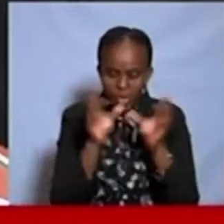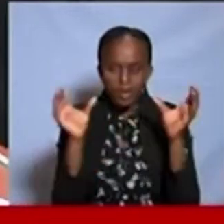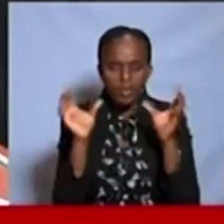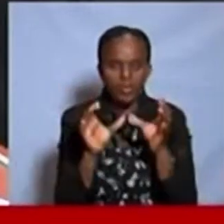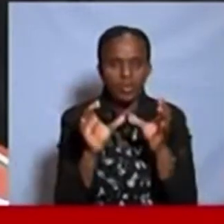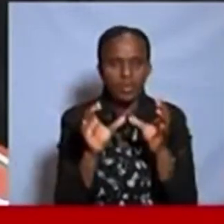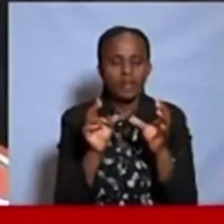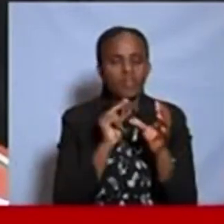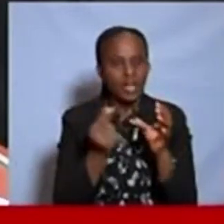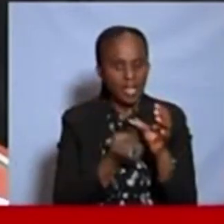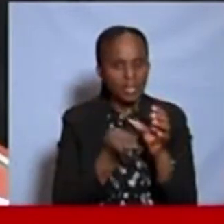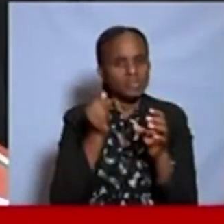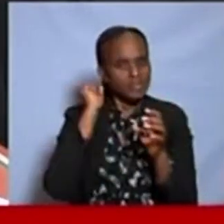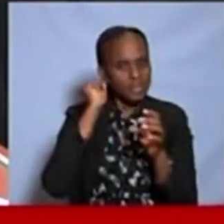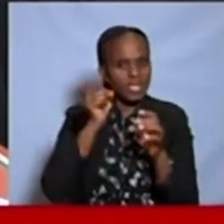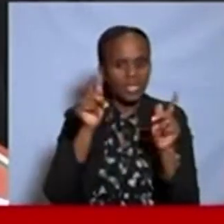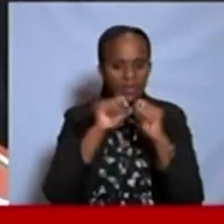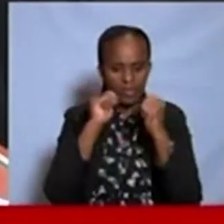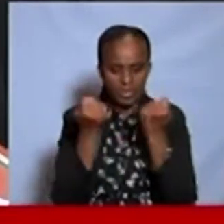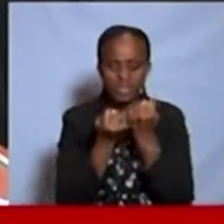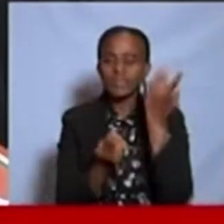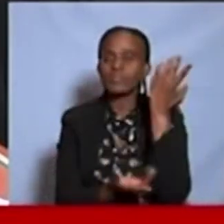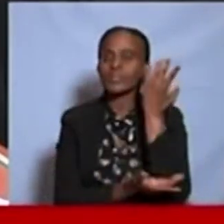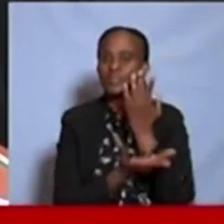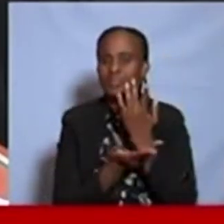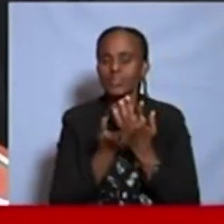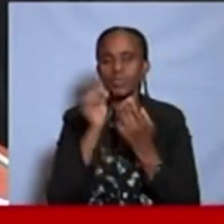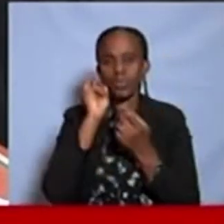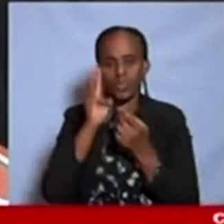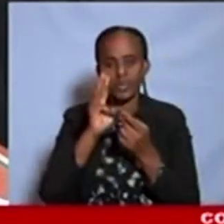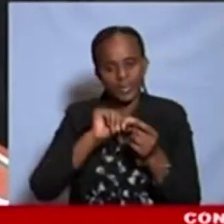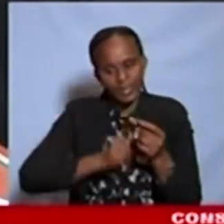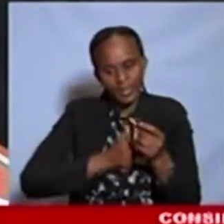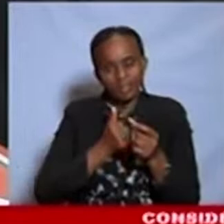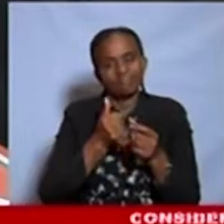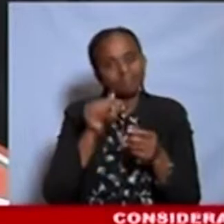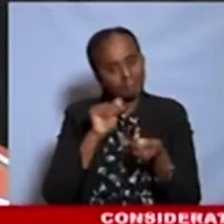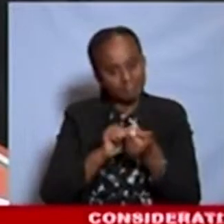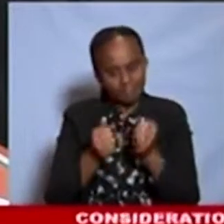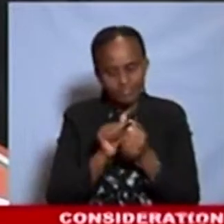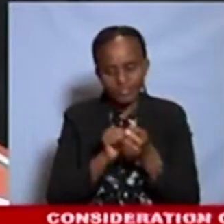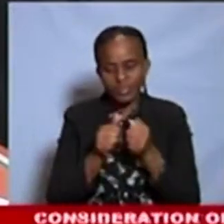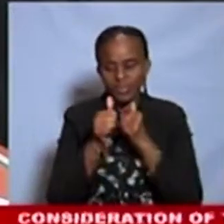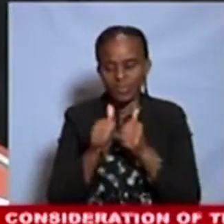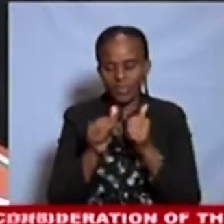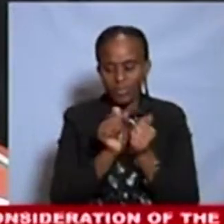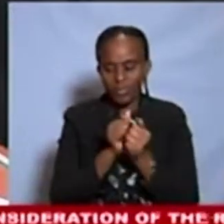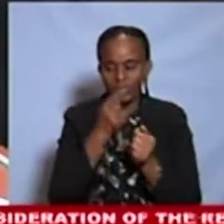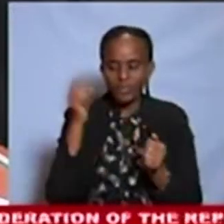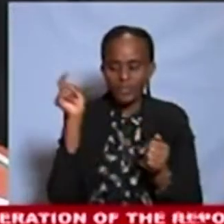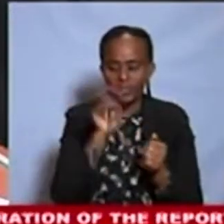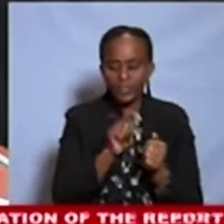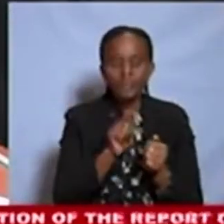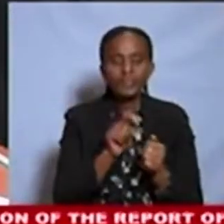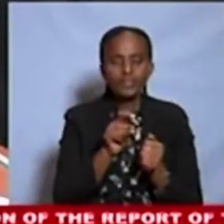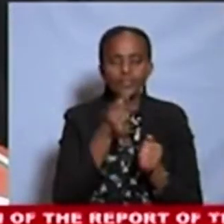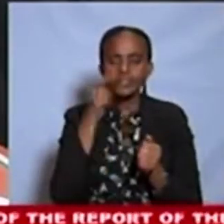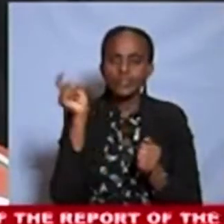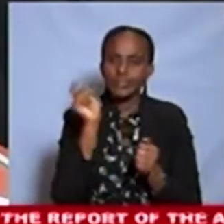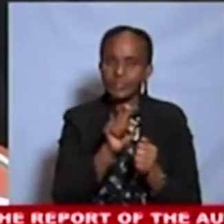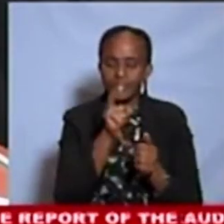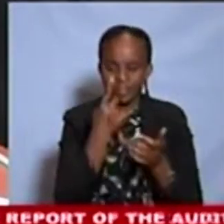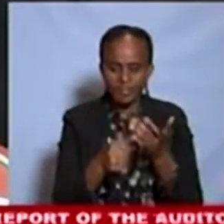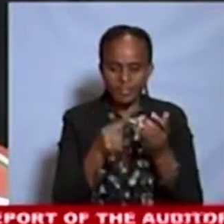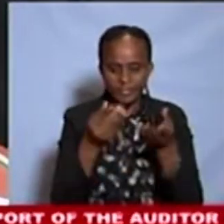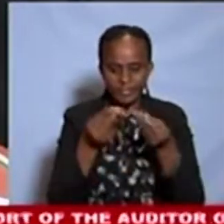we shall, as a team, make improvements on our shortcomings in accordance with the instructions or directives that may